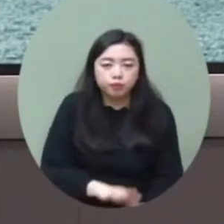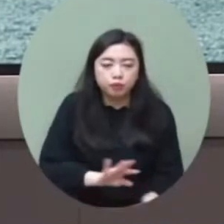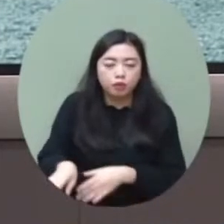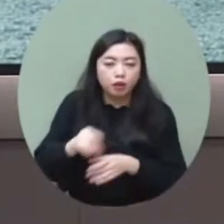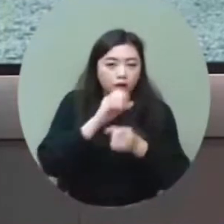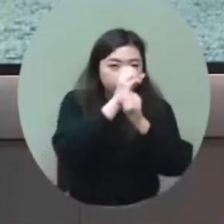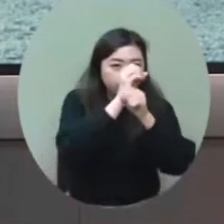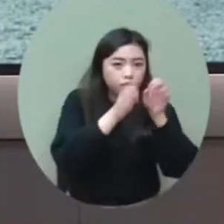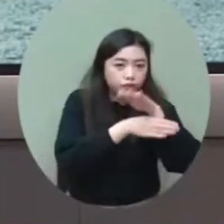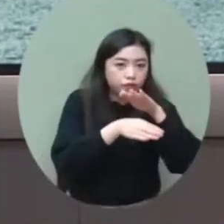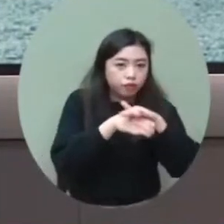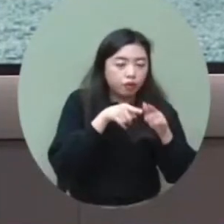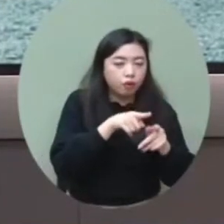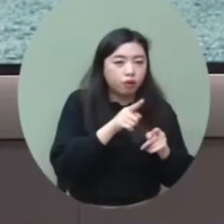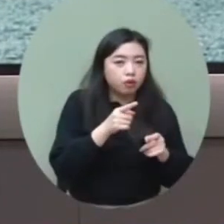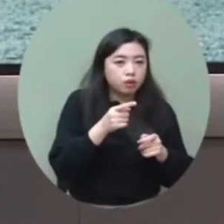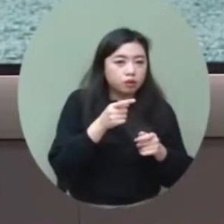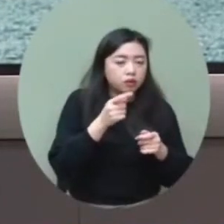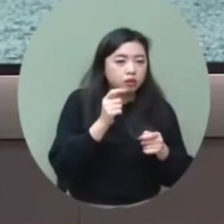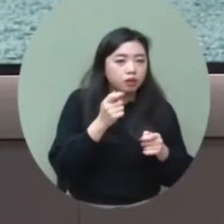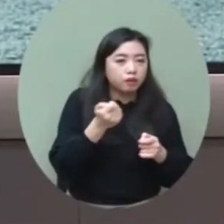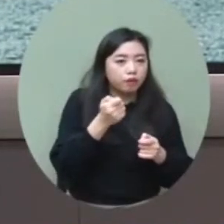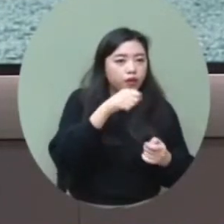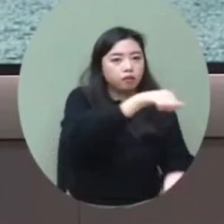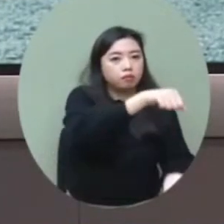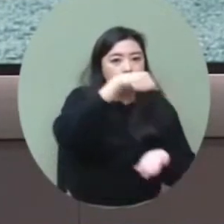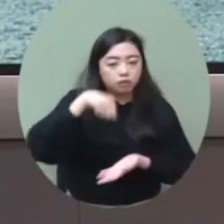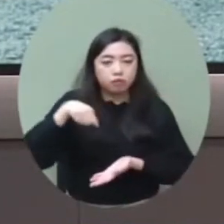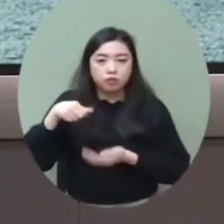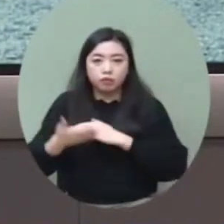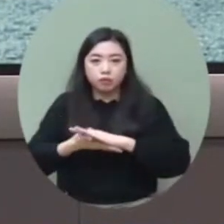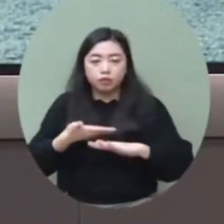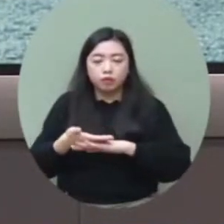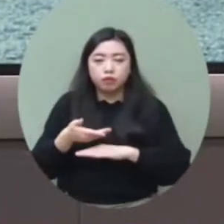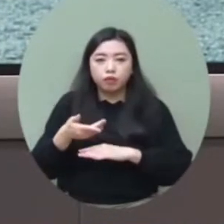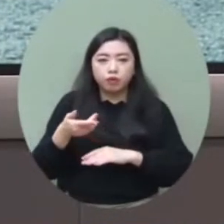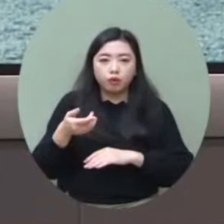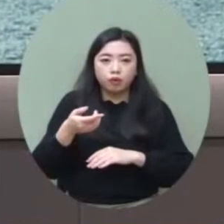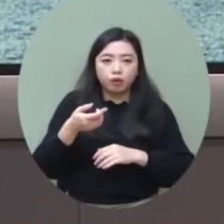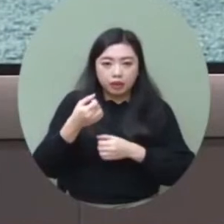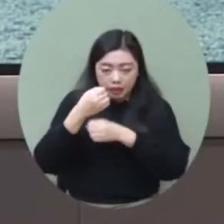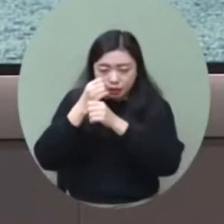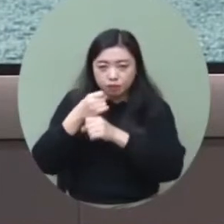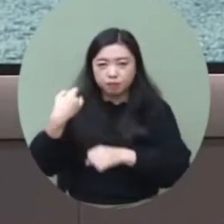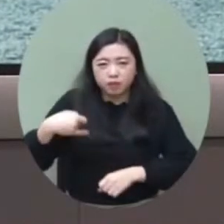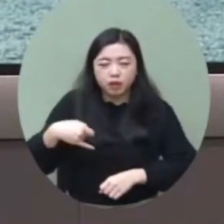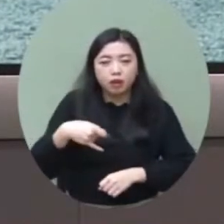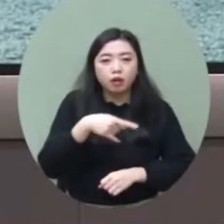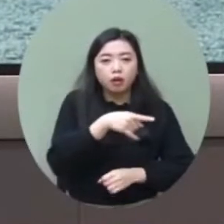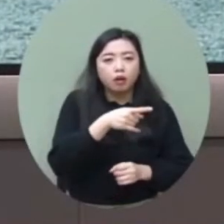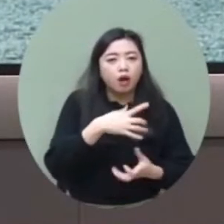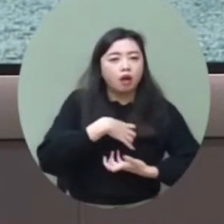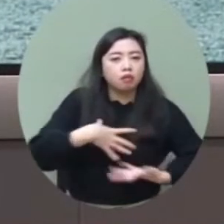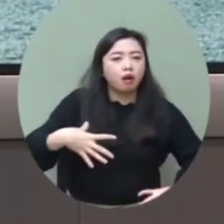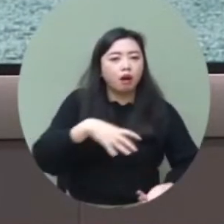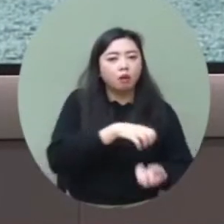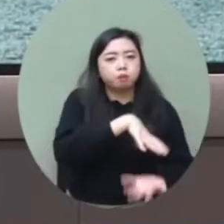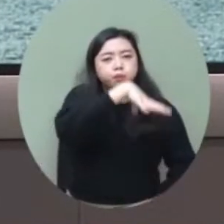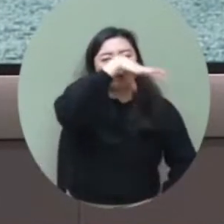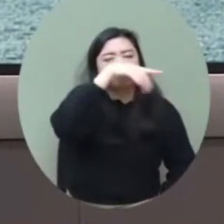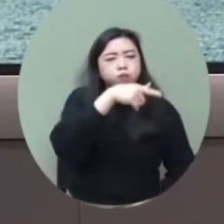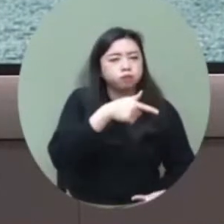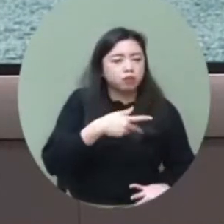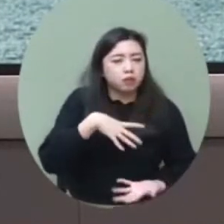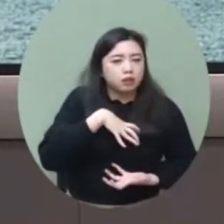announce them as soon as possible. Sometimes the samples are not immediately delivered to our laboratory from